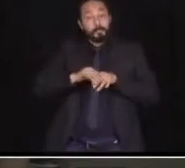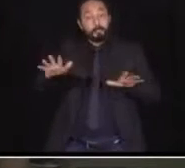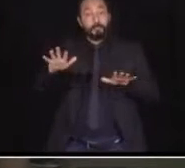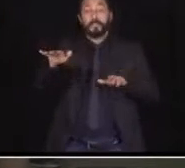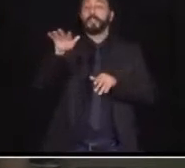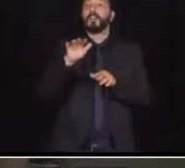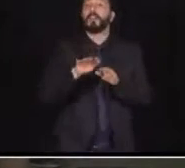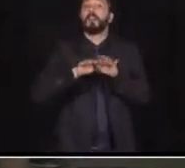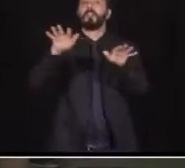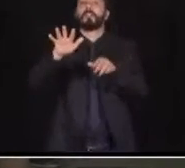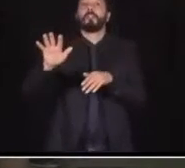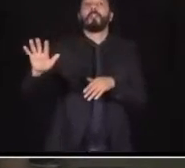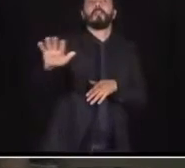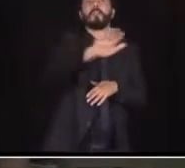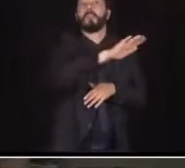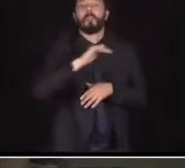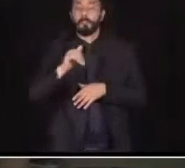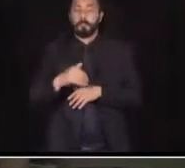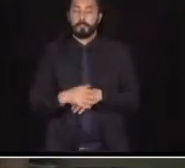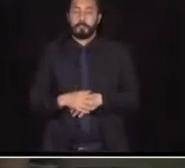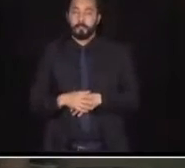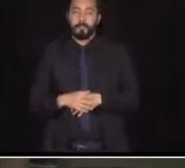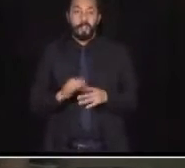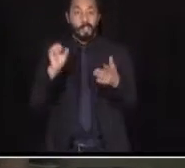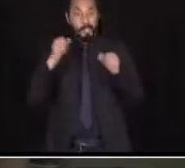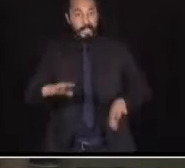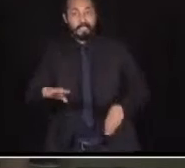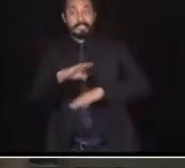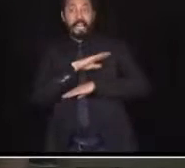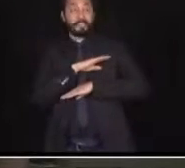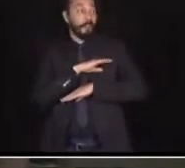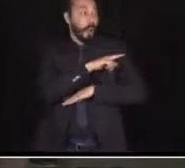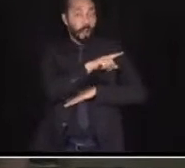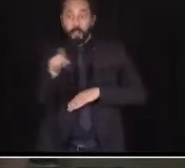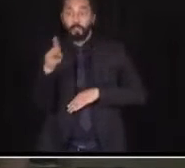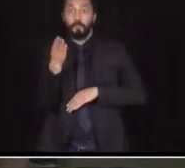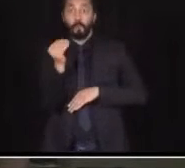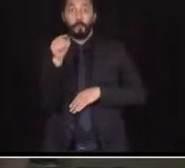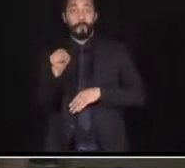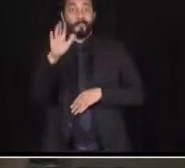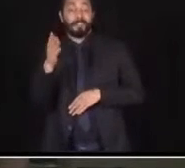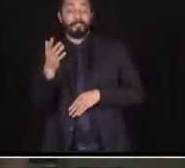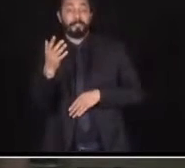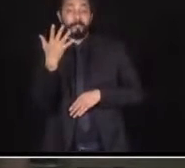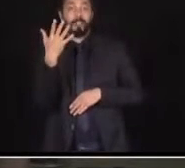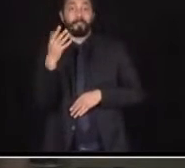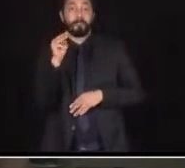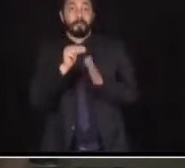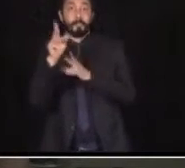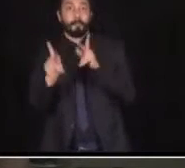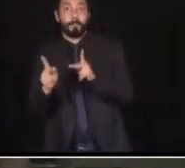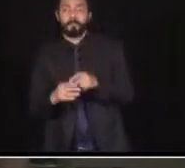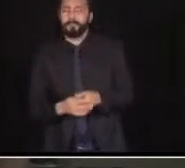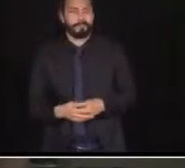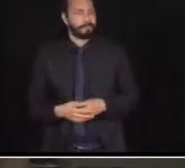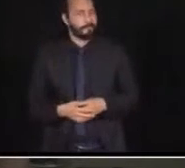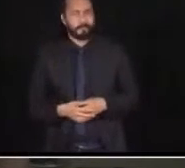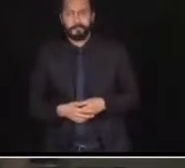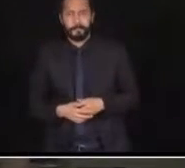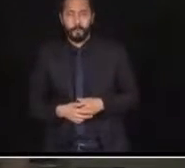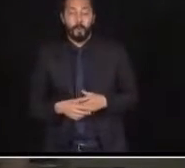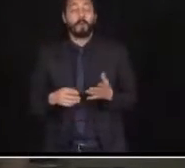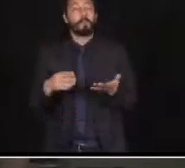we can't police 14.5 million people. Everyone's pitched in, everyone's helped out, everyone's followed, for the most part,